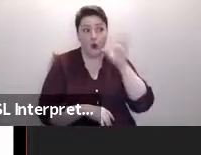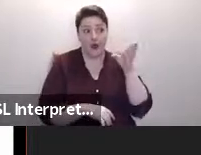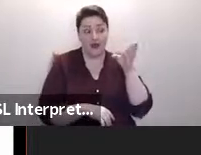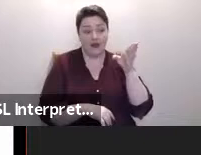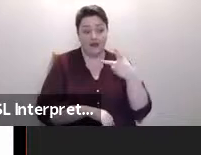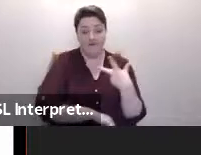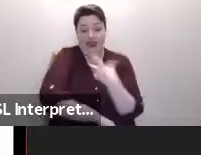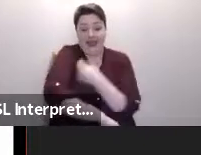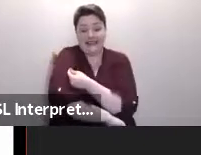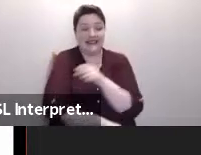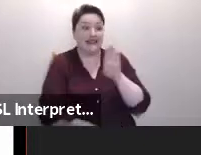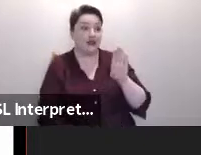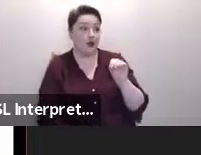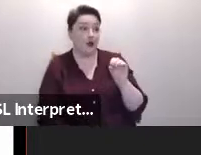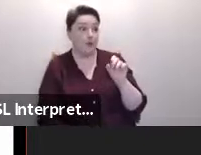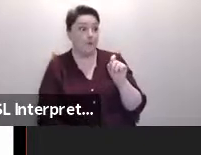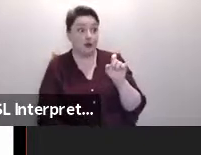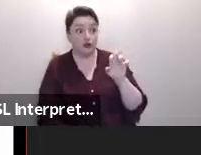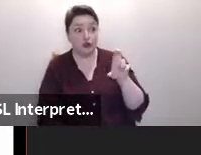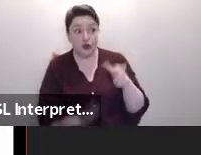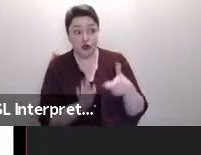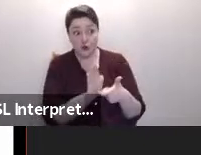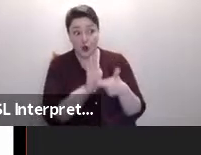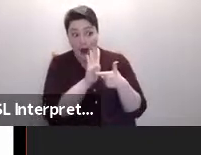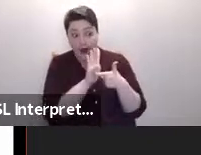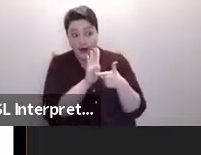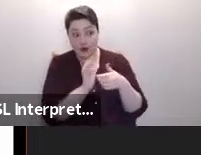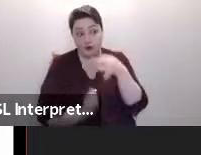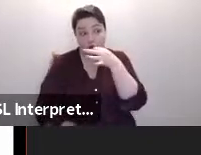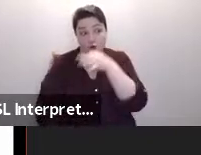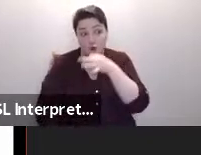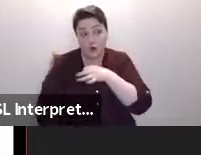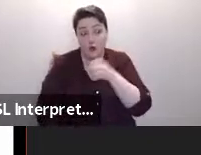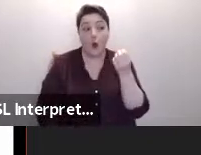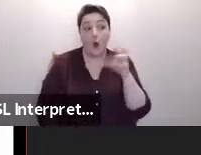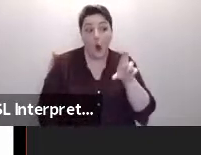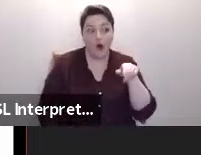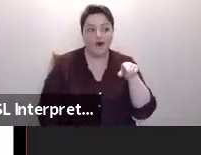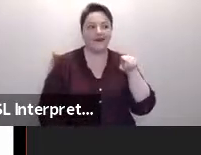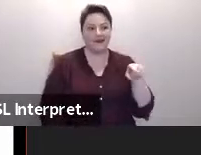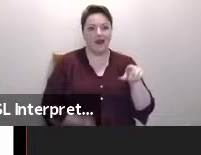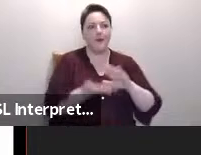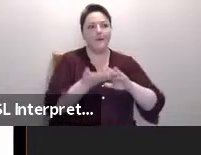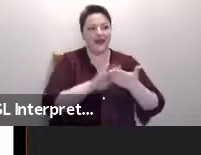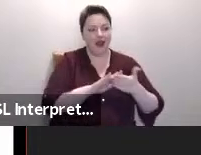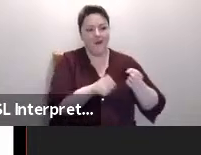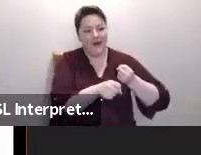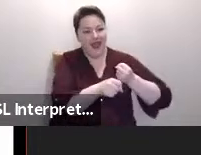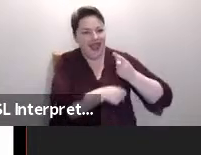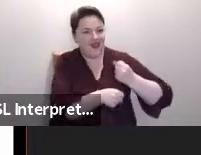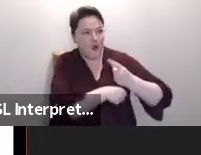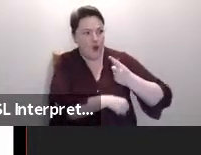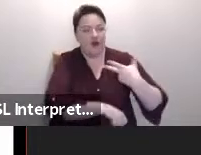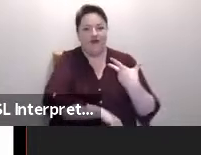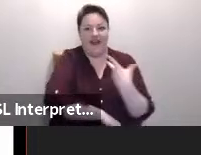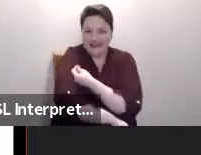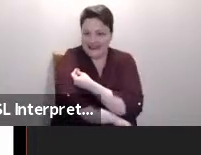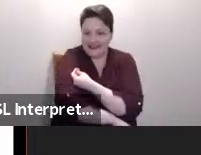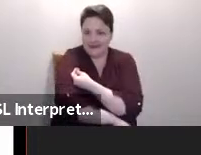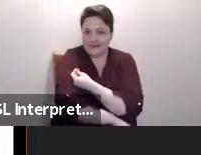be required soon, or will this likely become a yearly or more routine vaccine in the